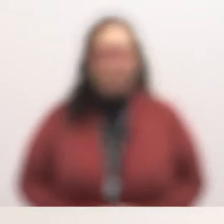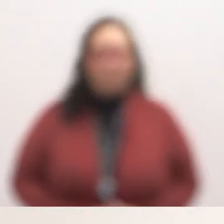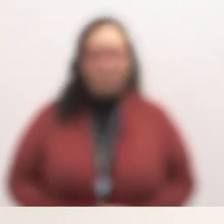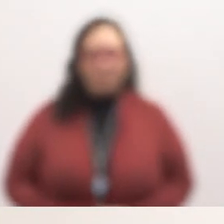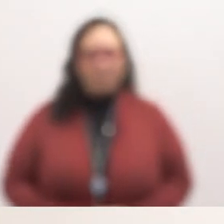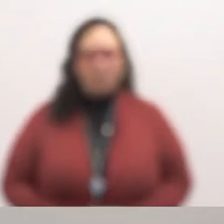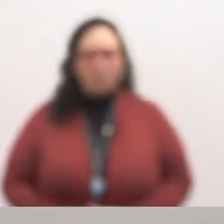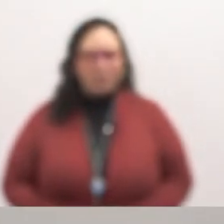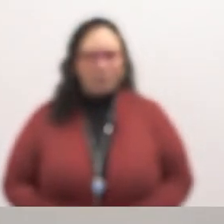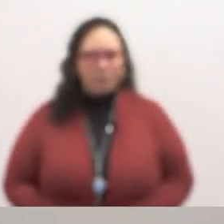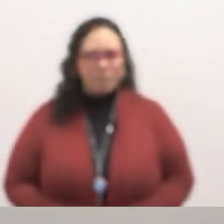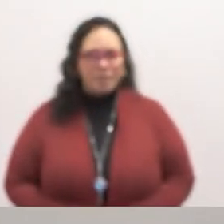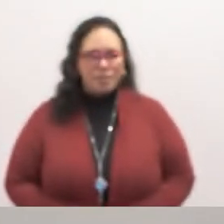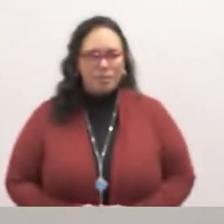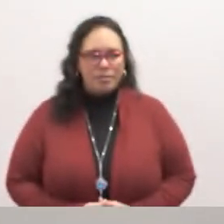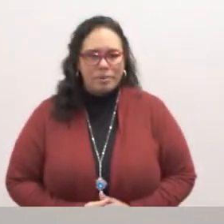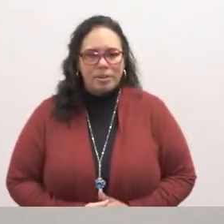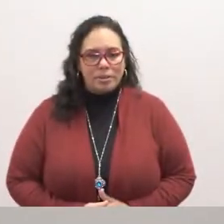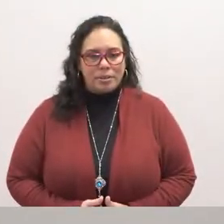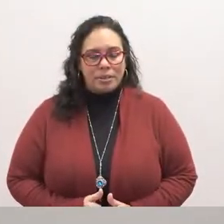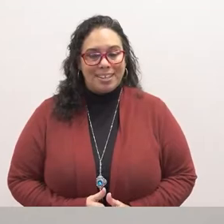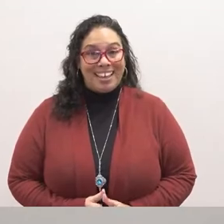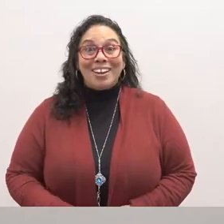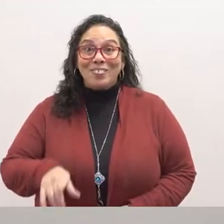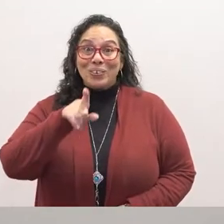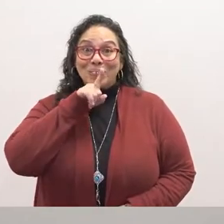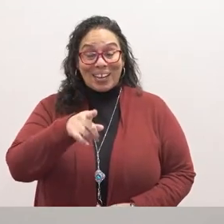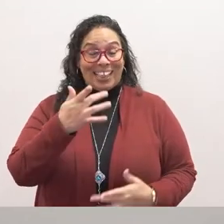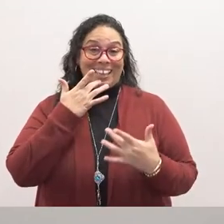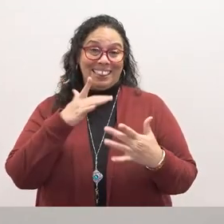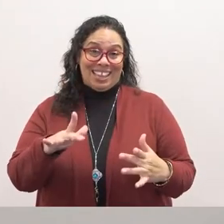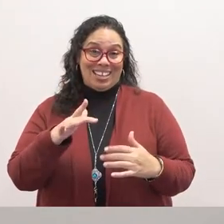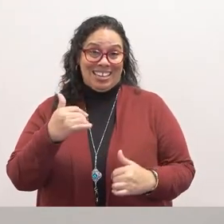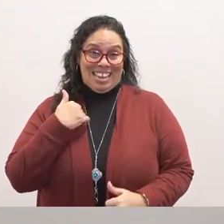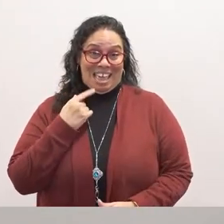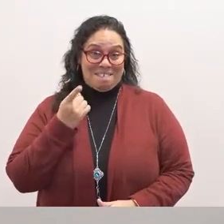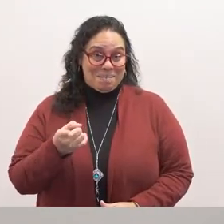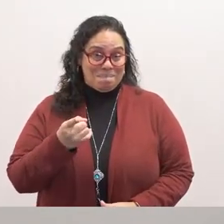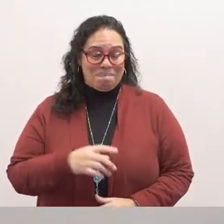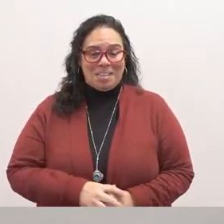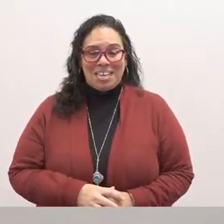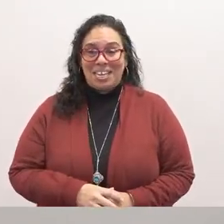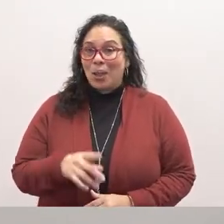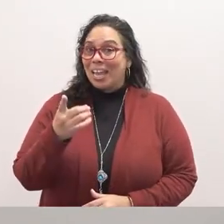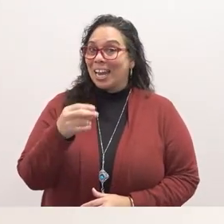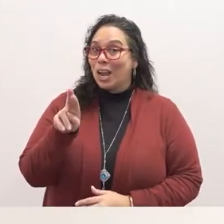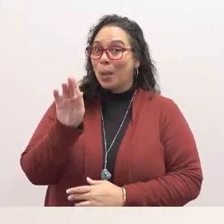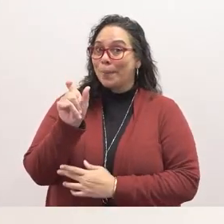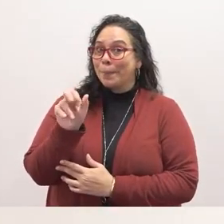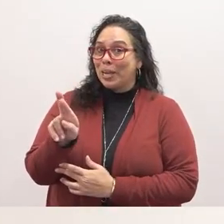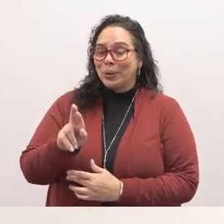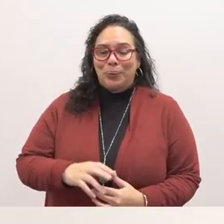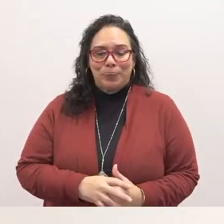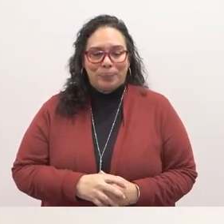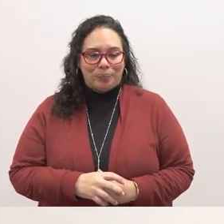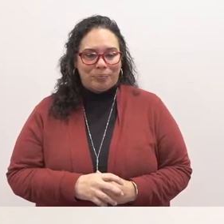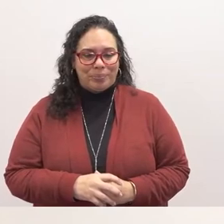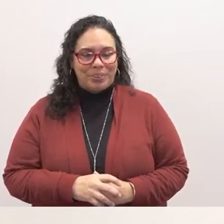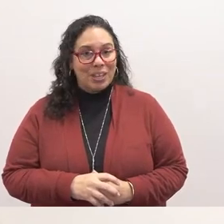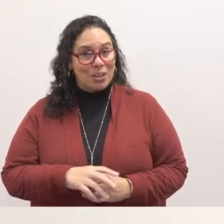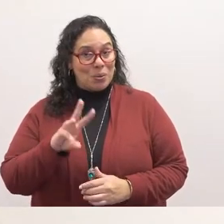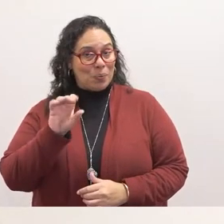And I can say from experience, we're really lucky to have Mr. Waddles. Dr. Baker? Well,